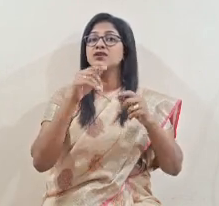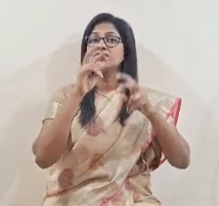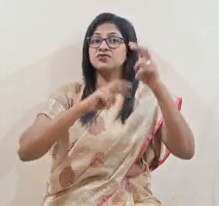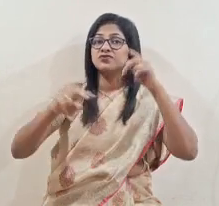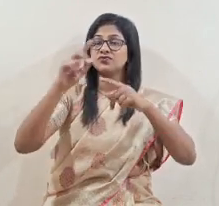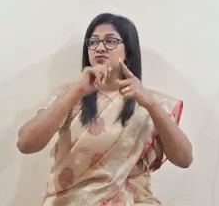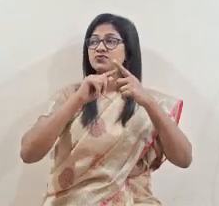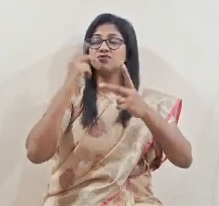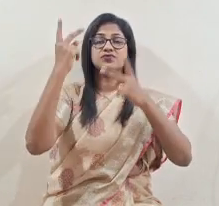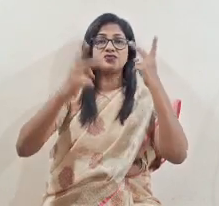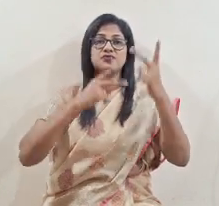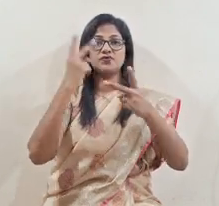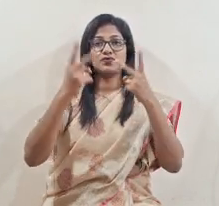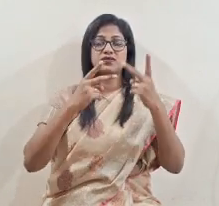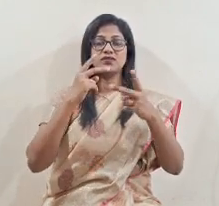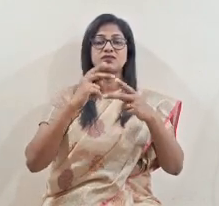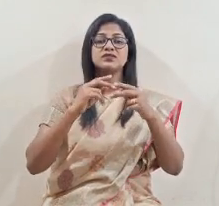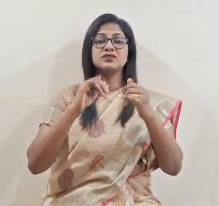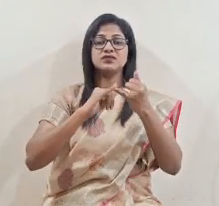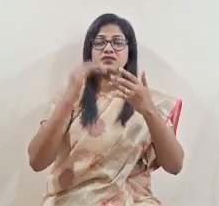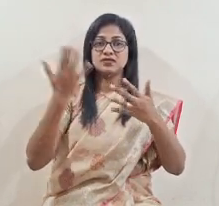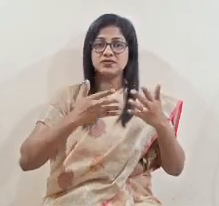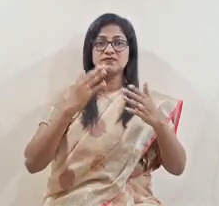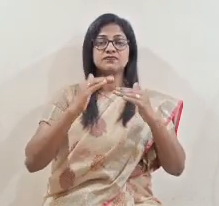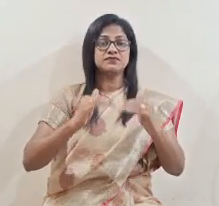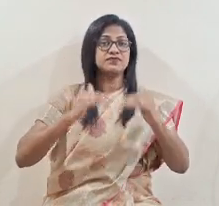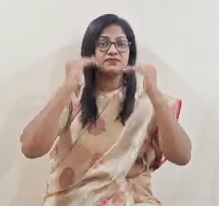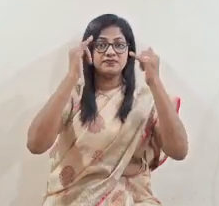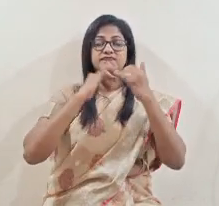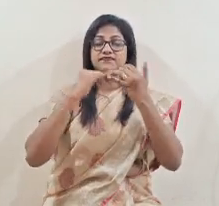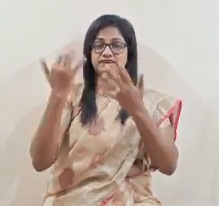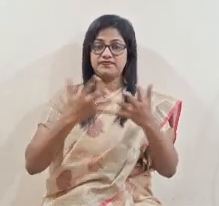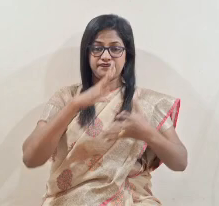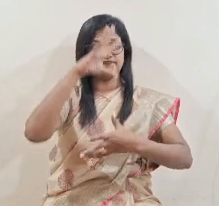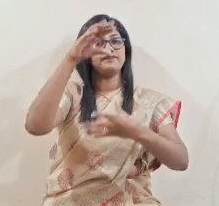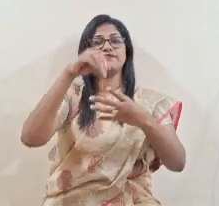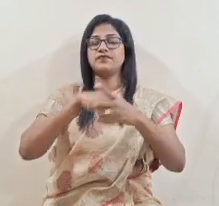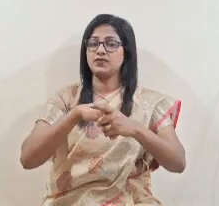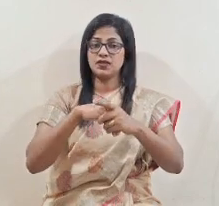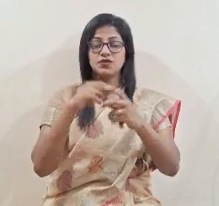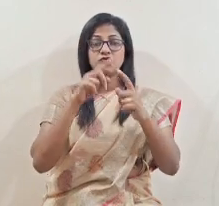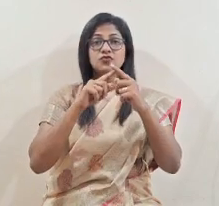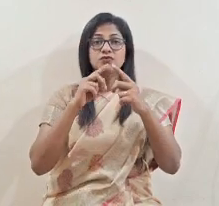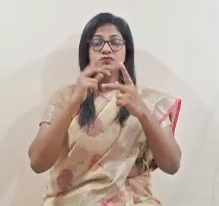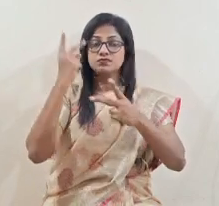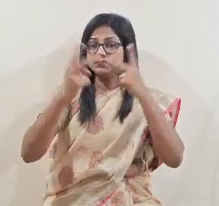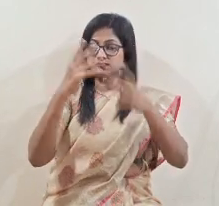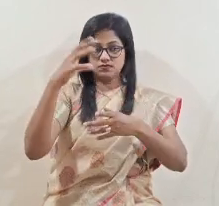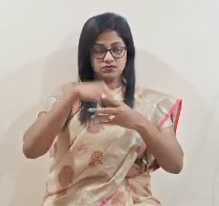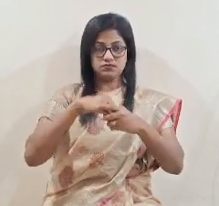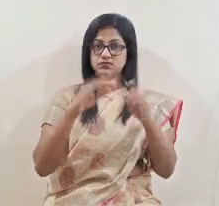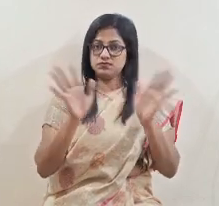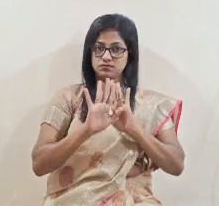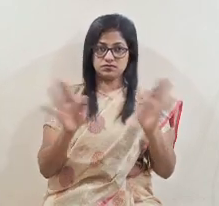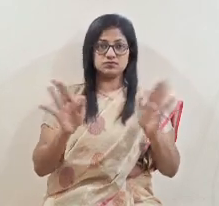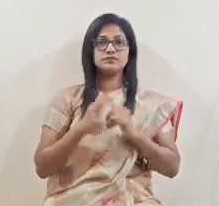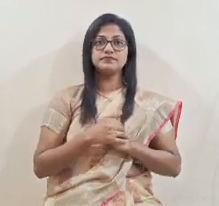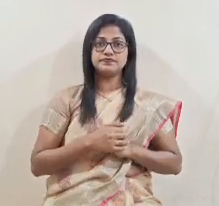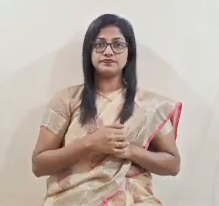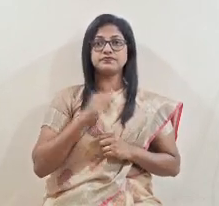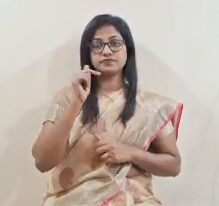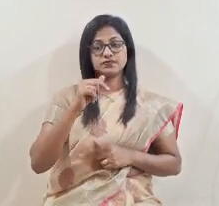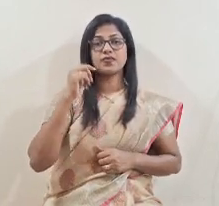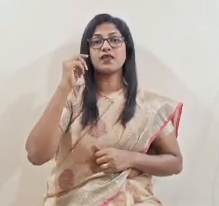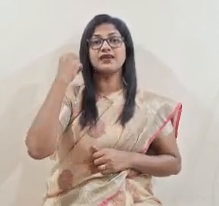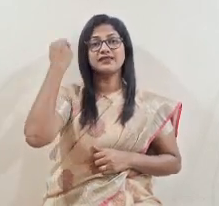us the undefined survey results, but the level of service cannot be included, the tourist samples. That is